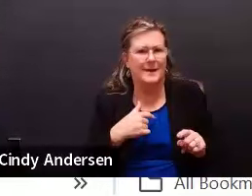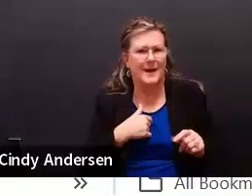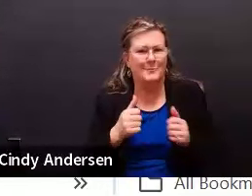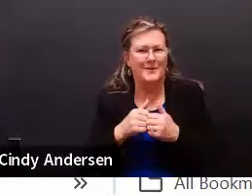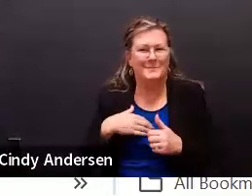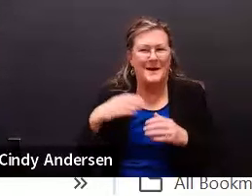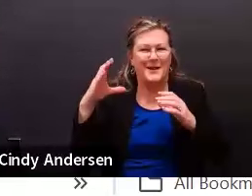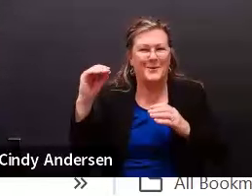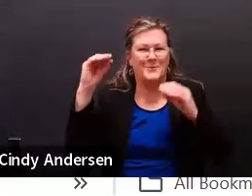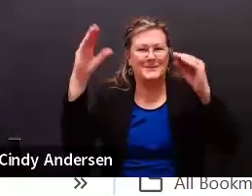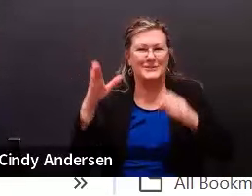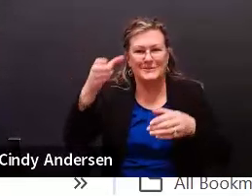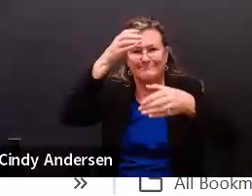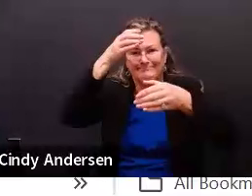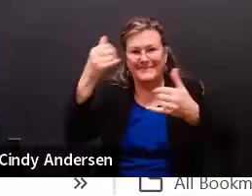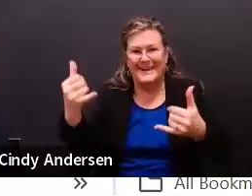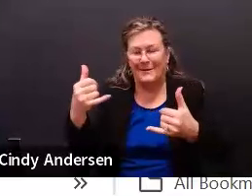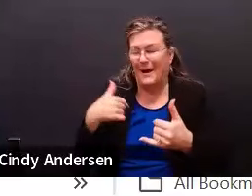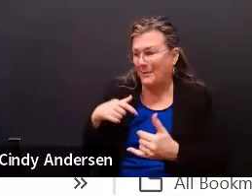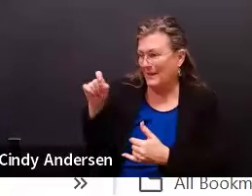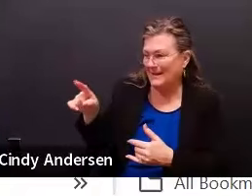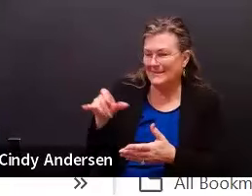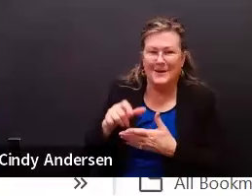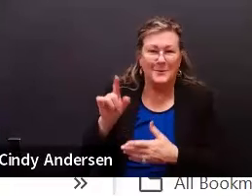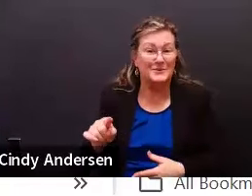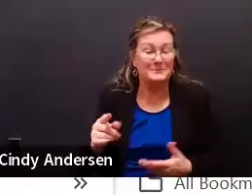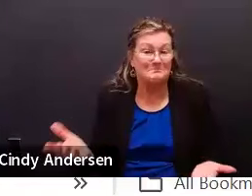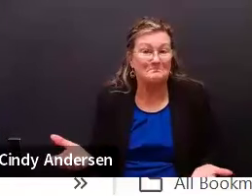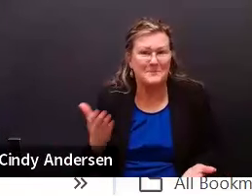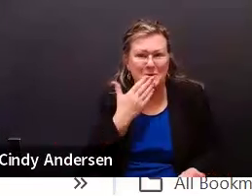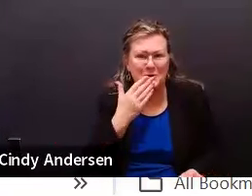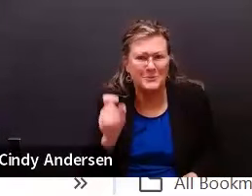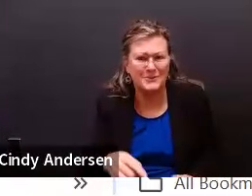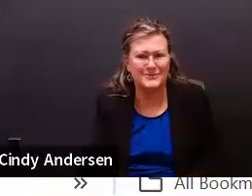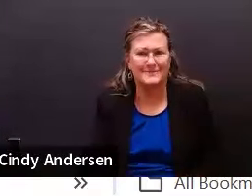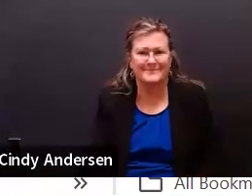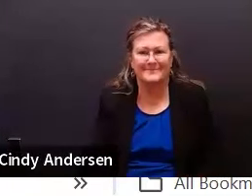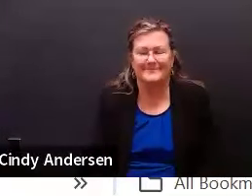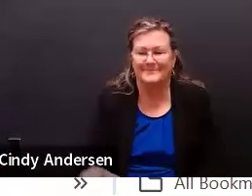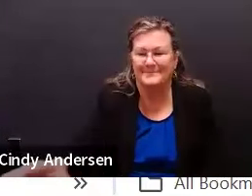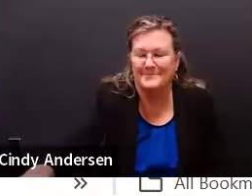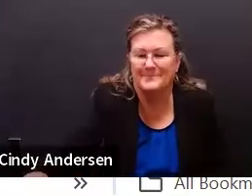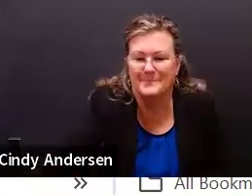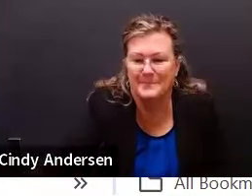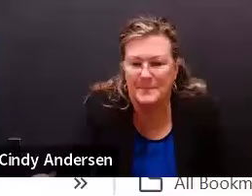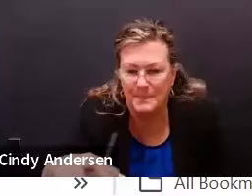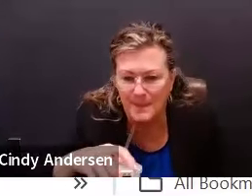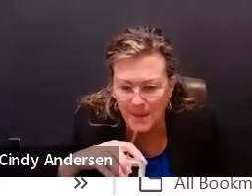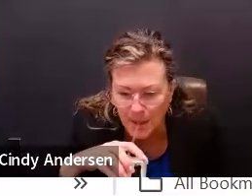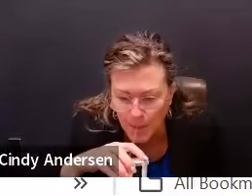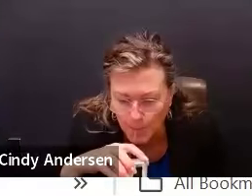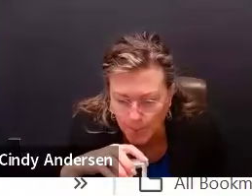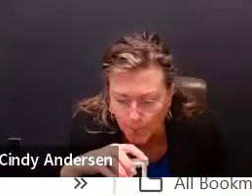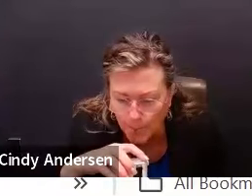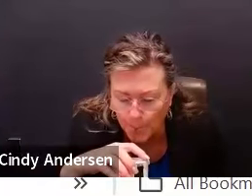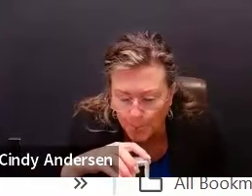so I could find Yeah, out to so I that, like thought. in a co-teaching. That's a really great question. Hold on, let me see if Jenny